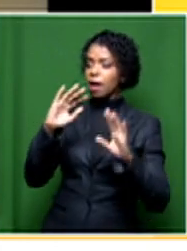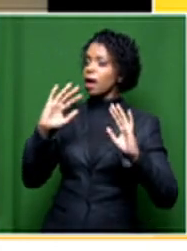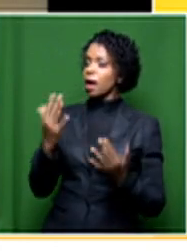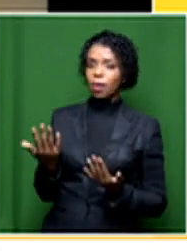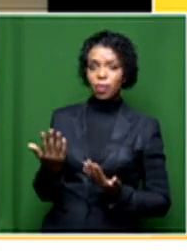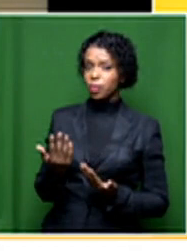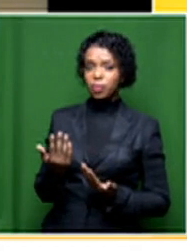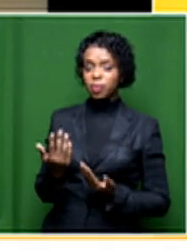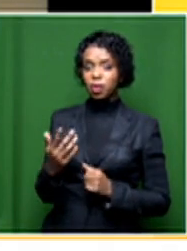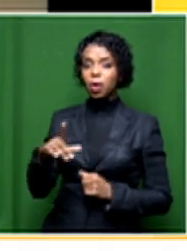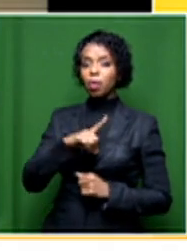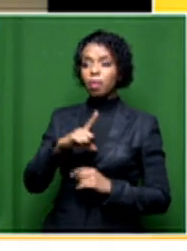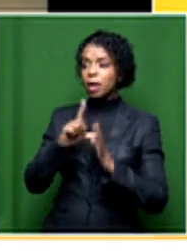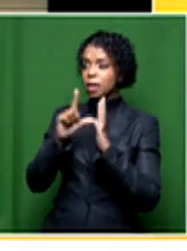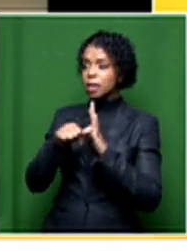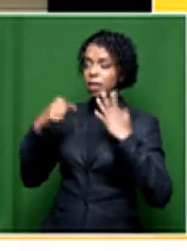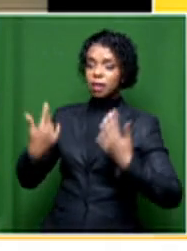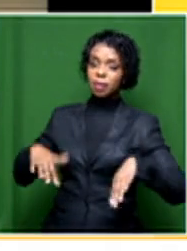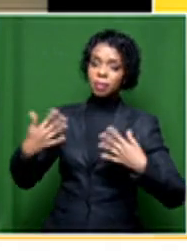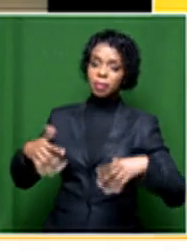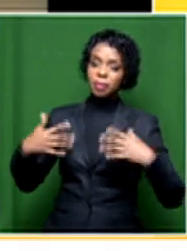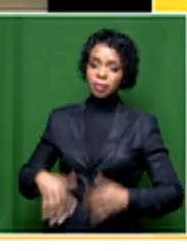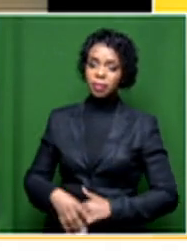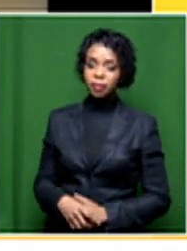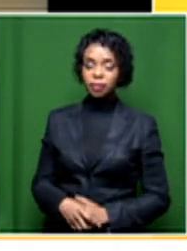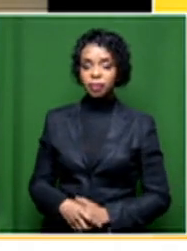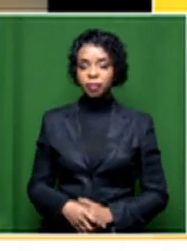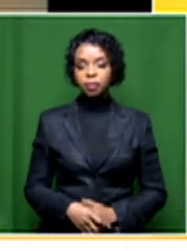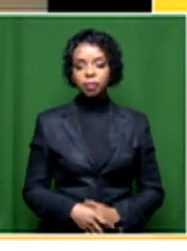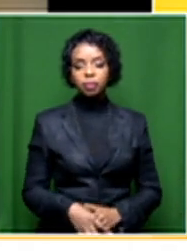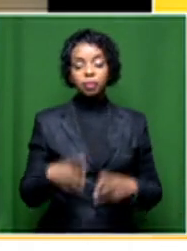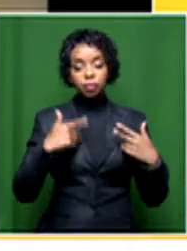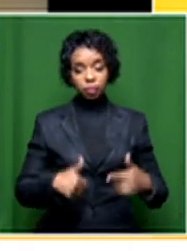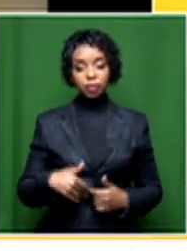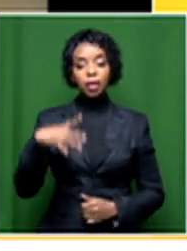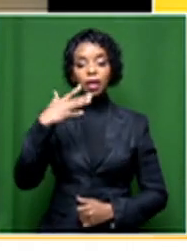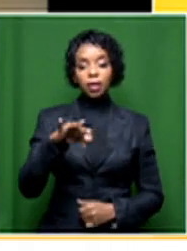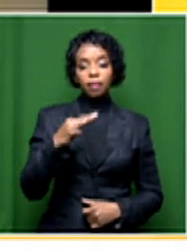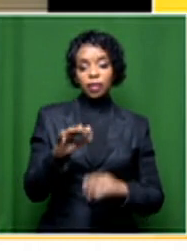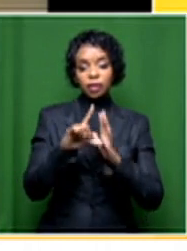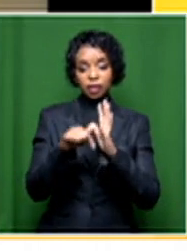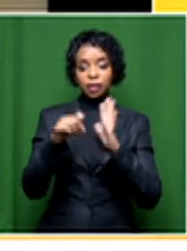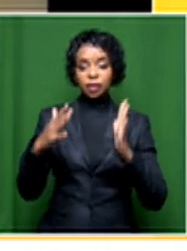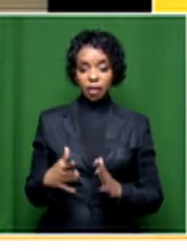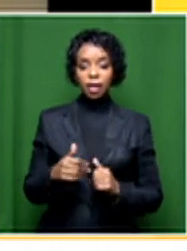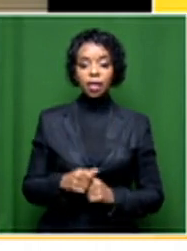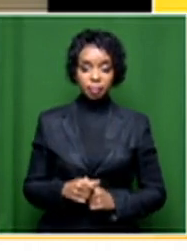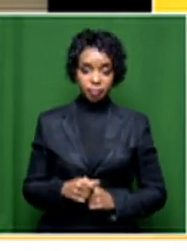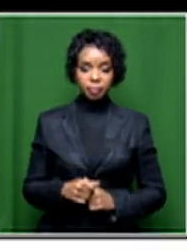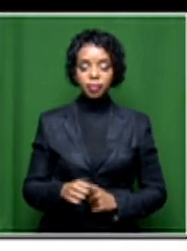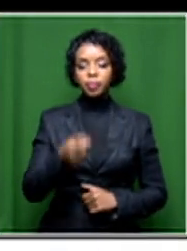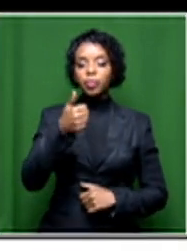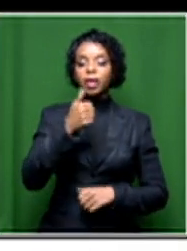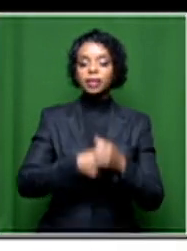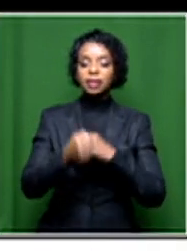design? Because it sounds absolutely fabulous. Well, I am a fashion designer, and 6 years ago,